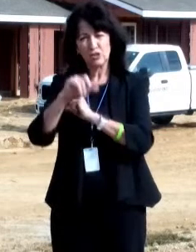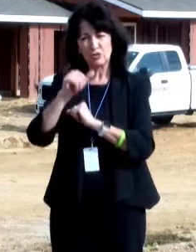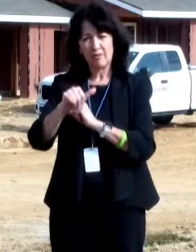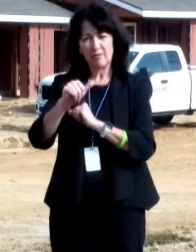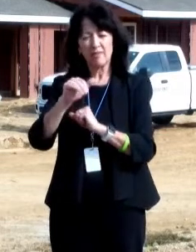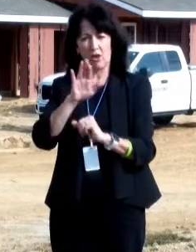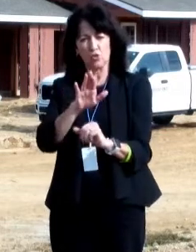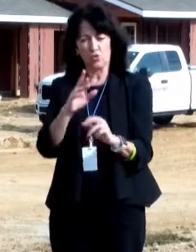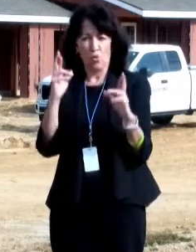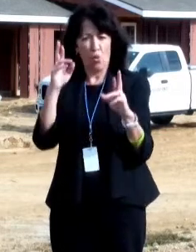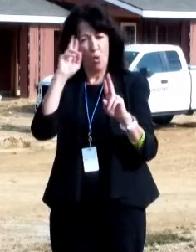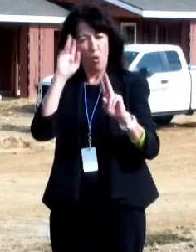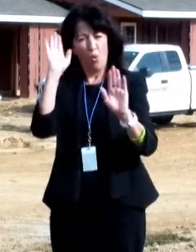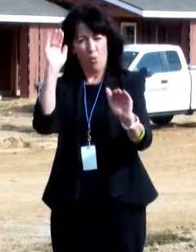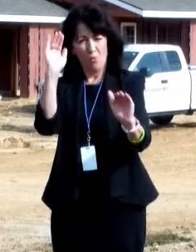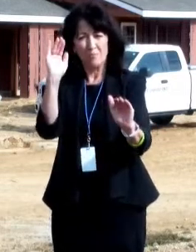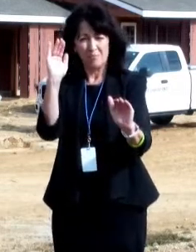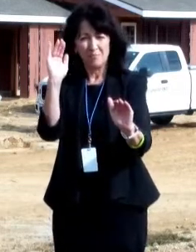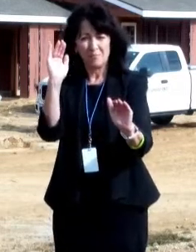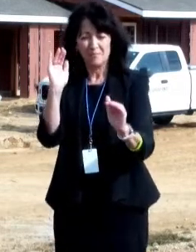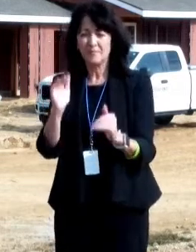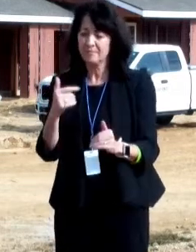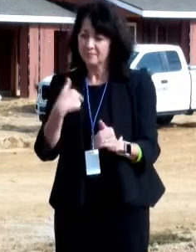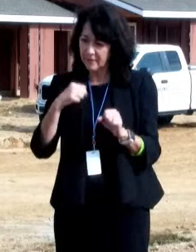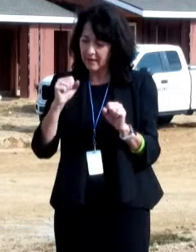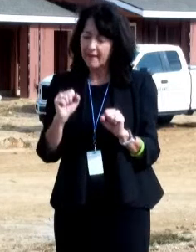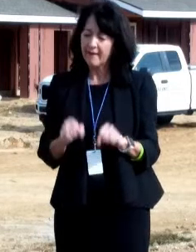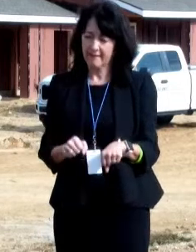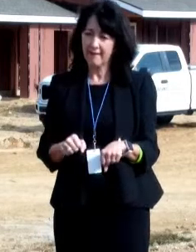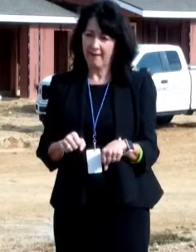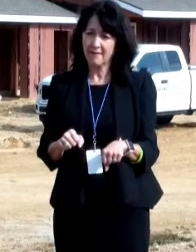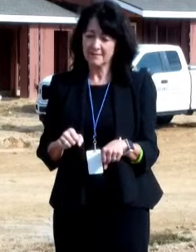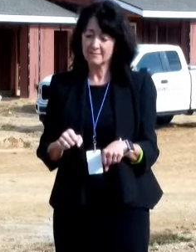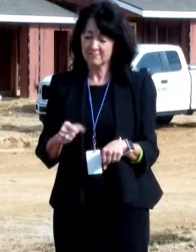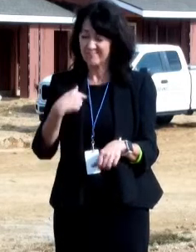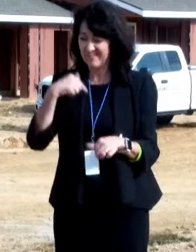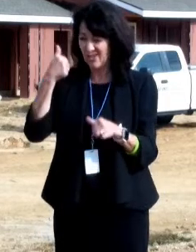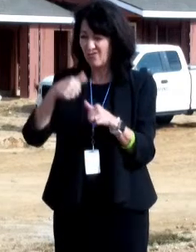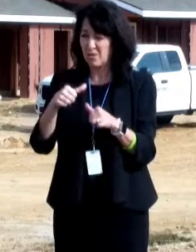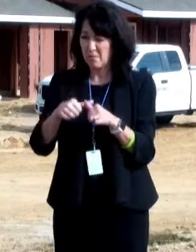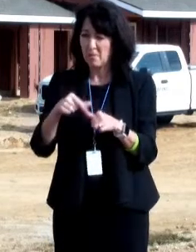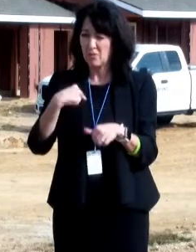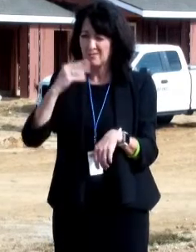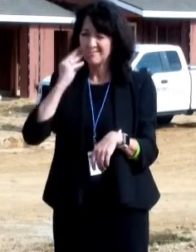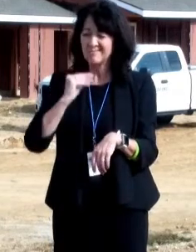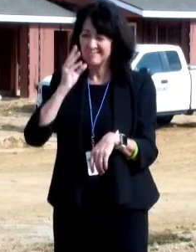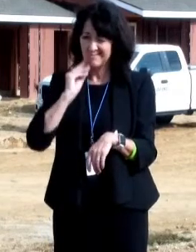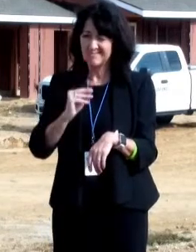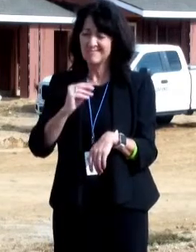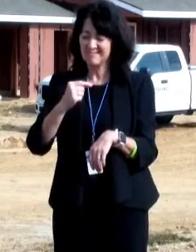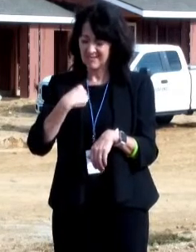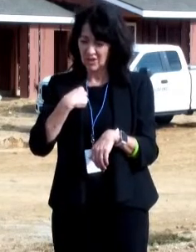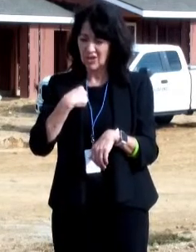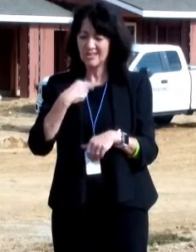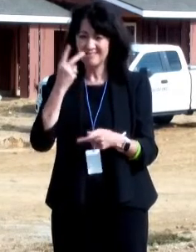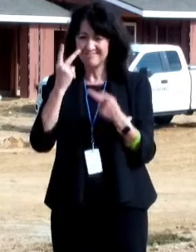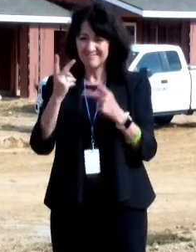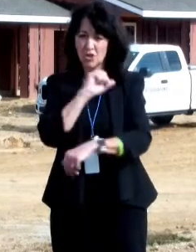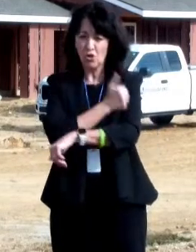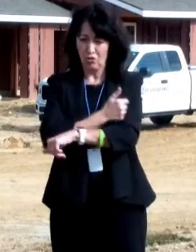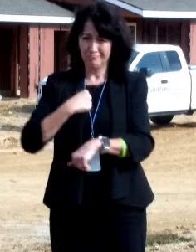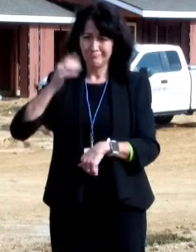And I can speak from authority as a kid who lived in the Champlain projects in